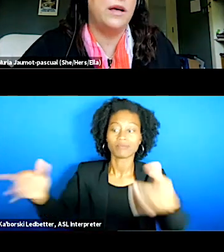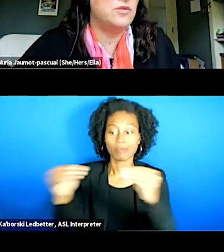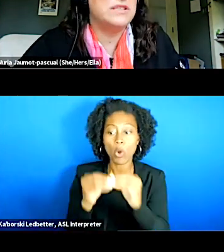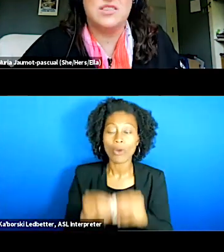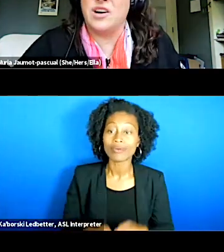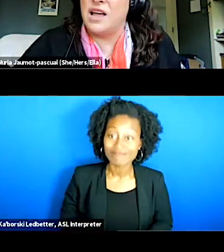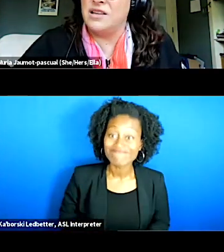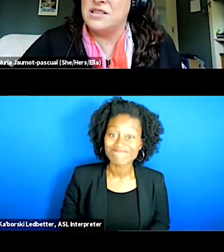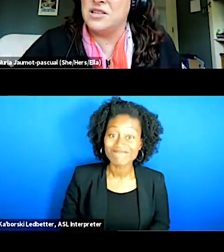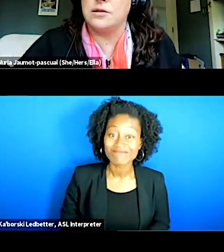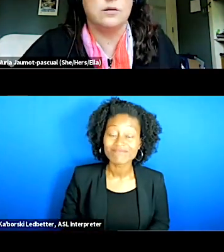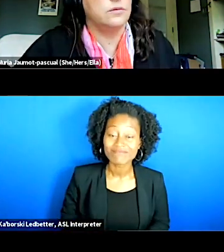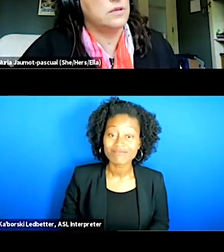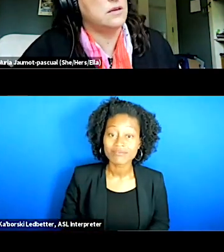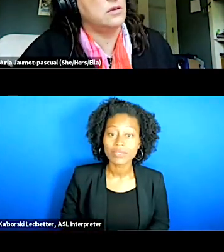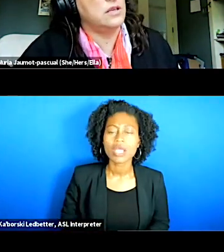We have used